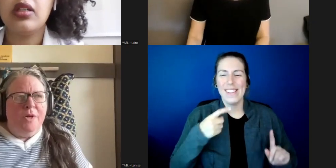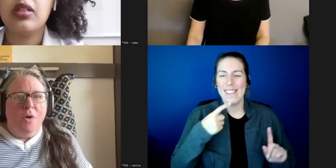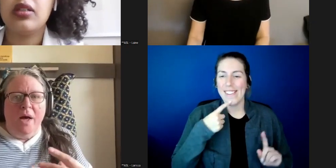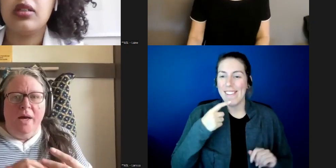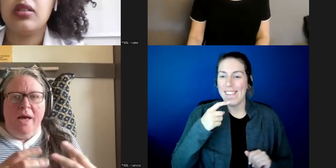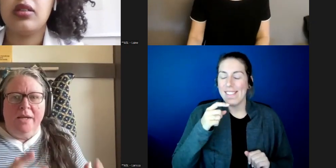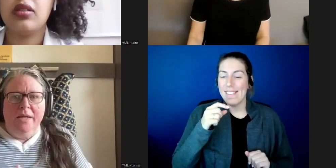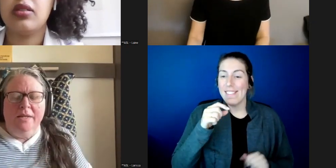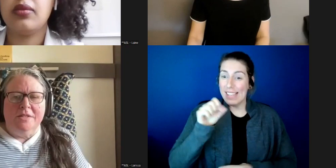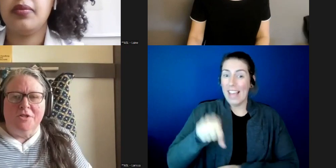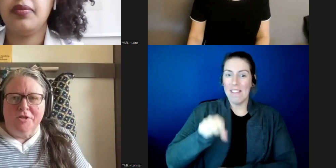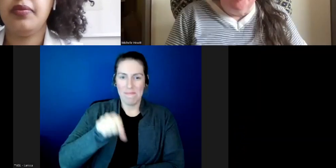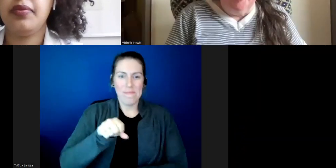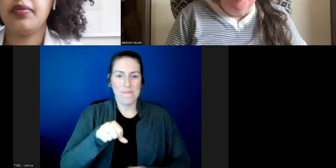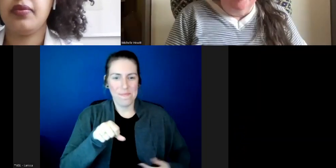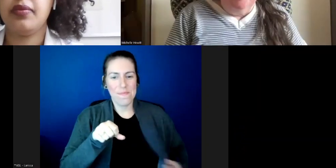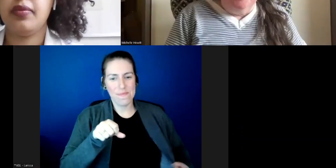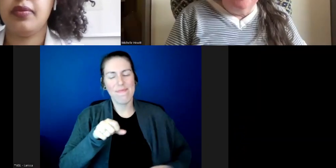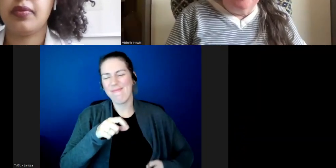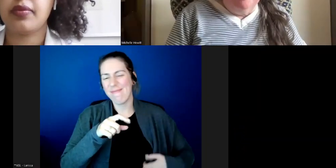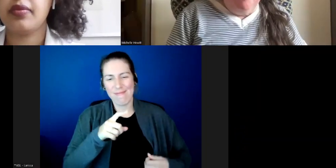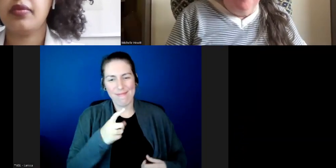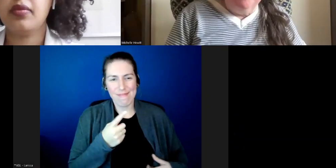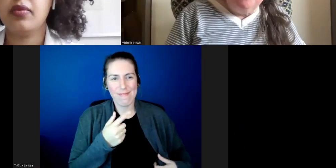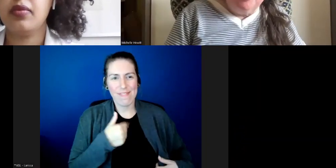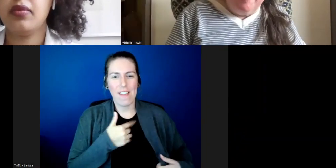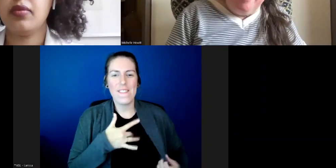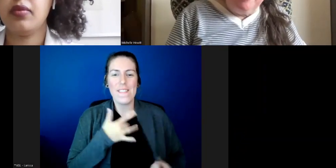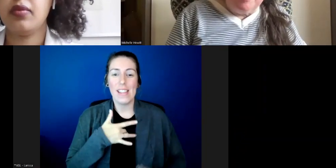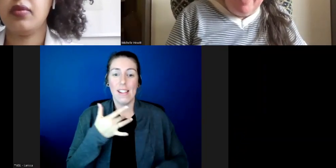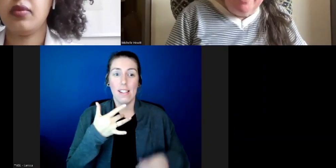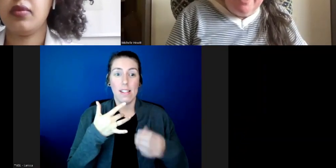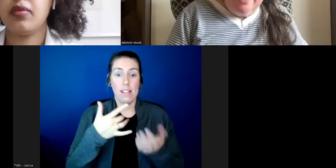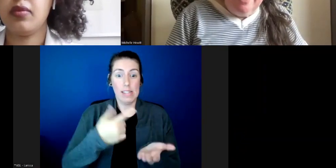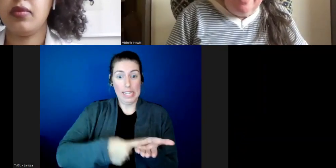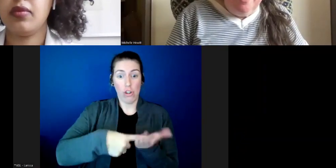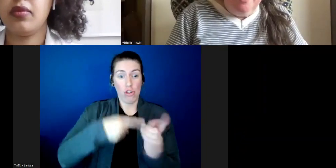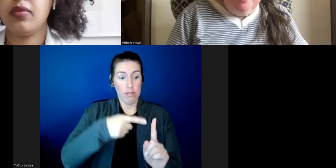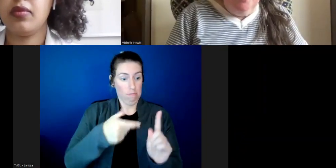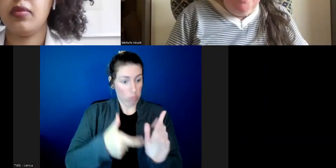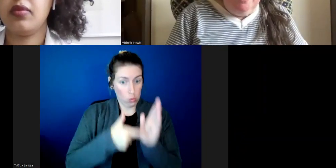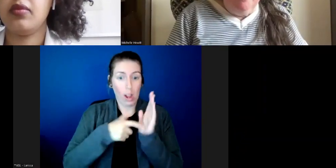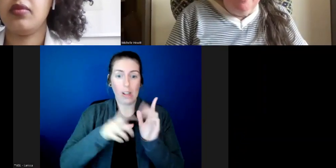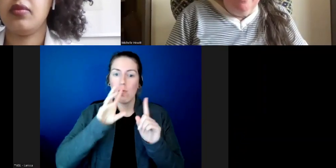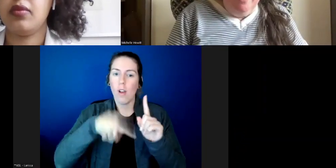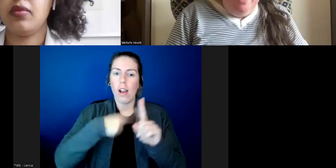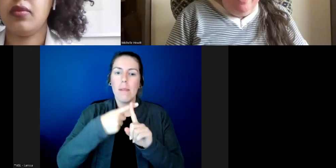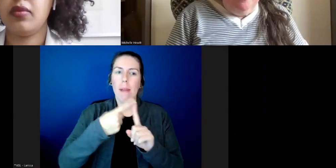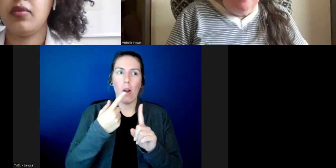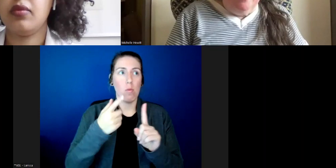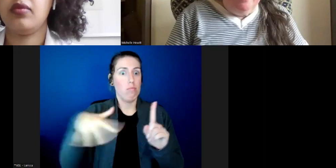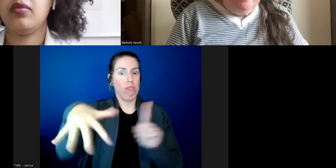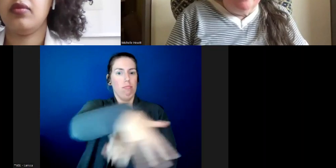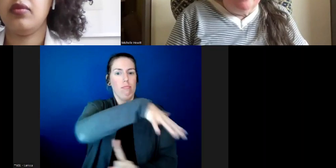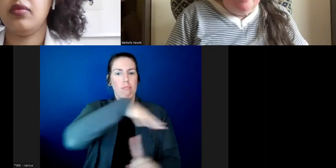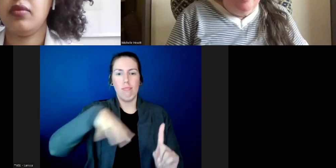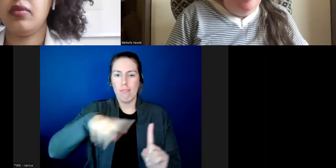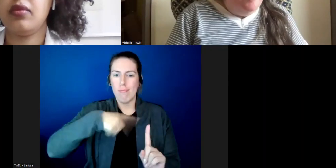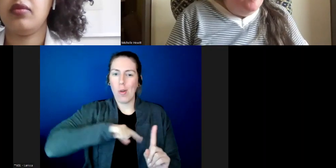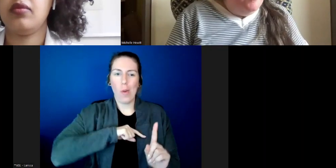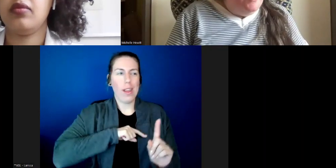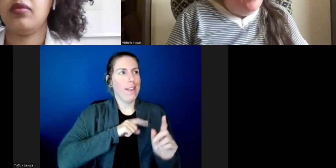I think you know, any discussion that doesn't involve a talk about the spaces that we live in, I think